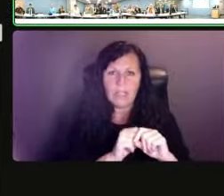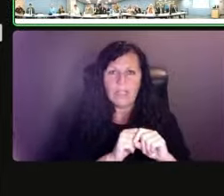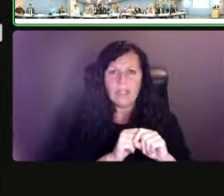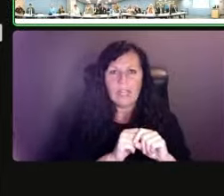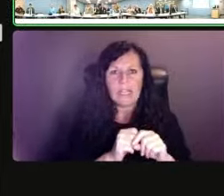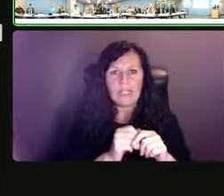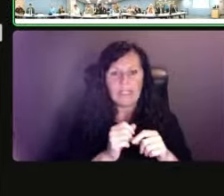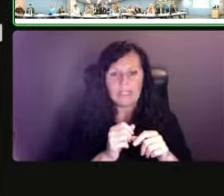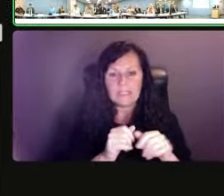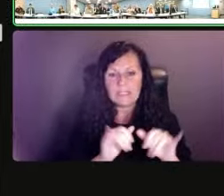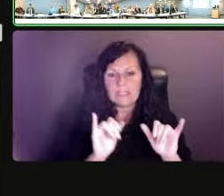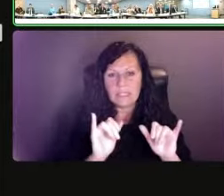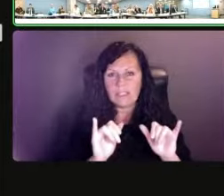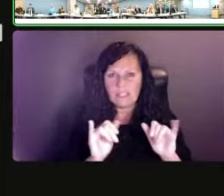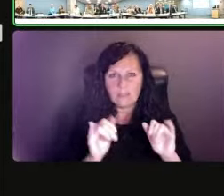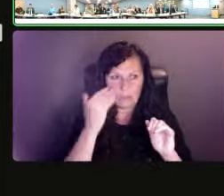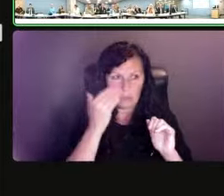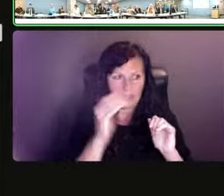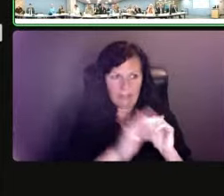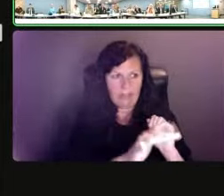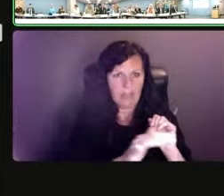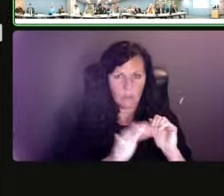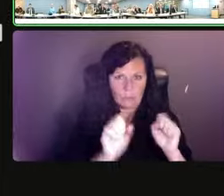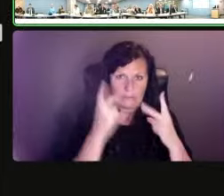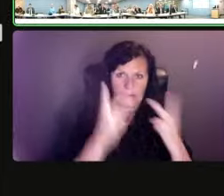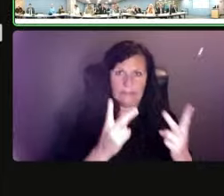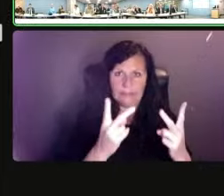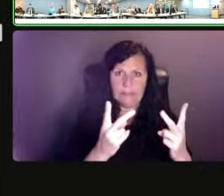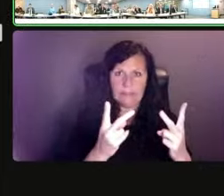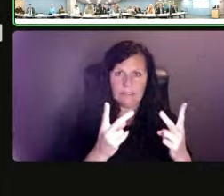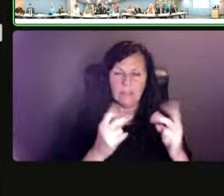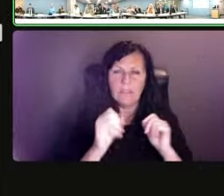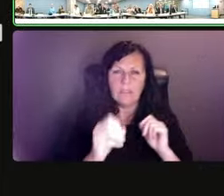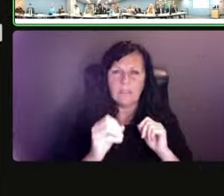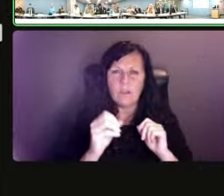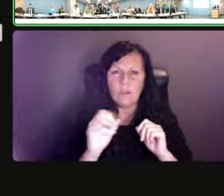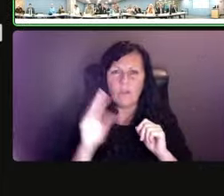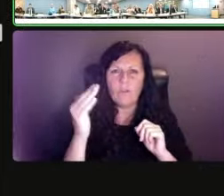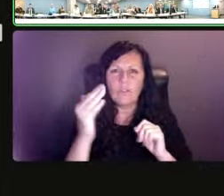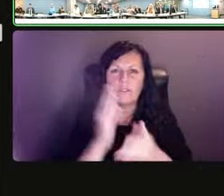like, but it's there, we see it. So there seems to be some